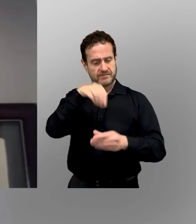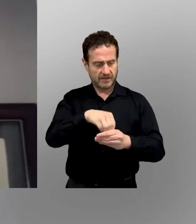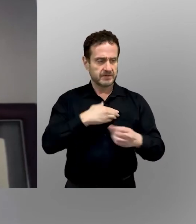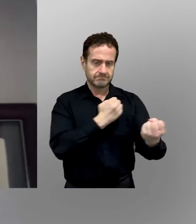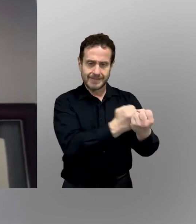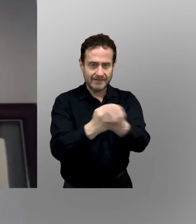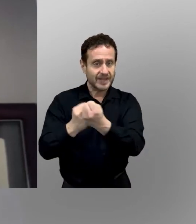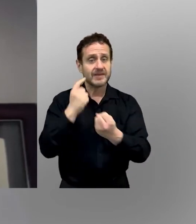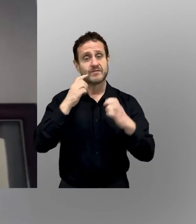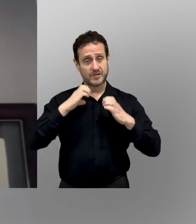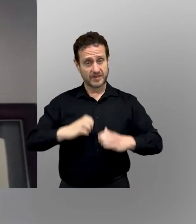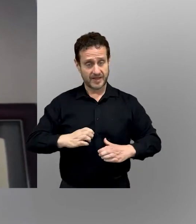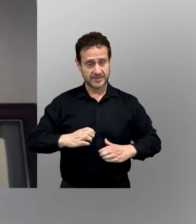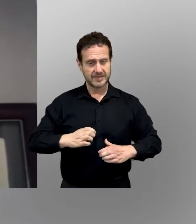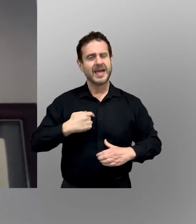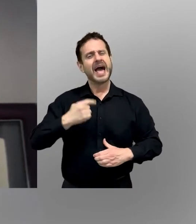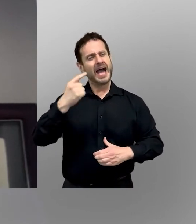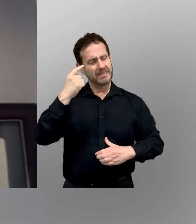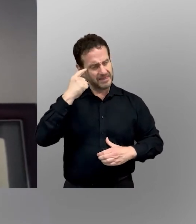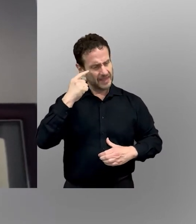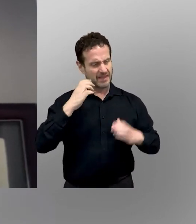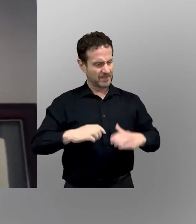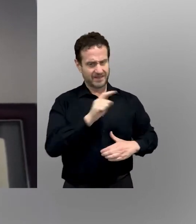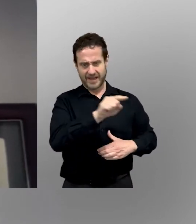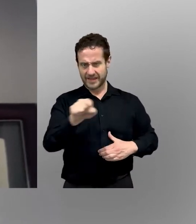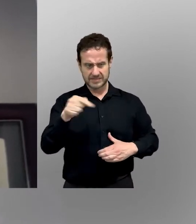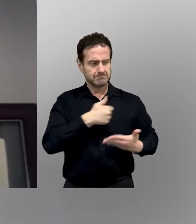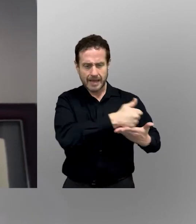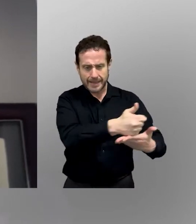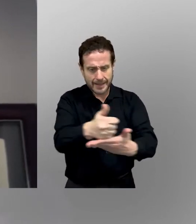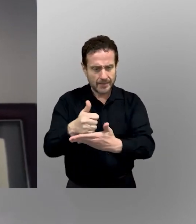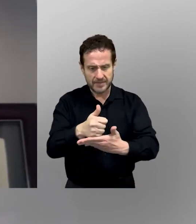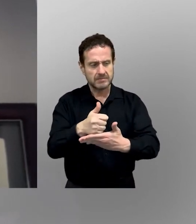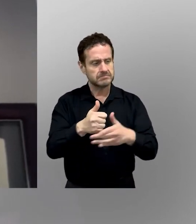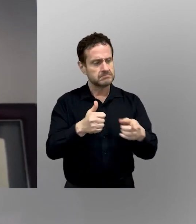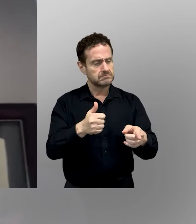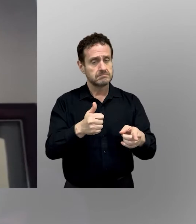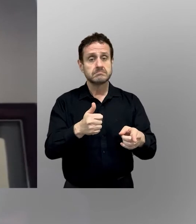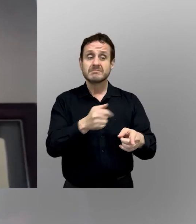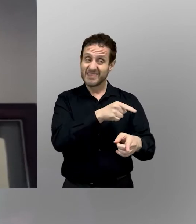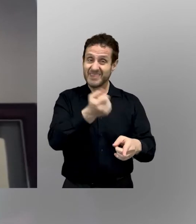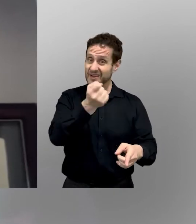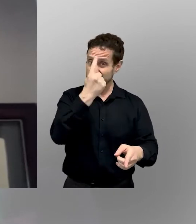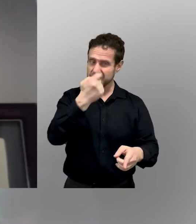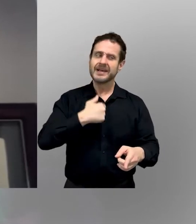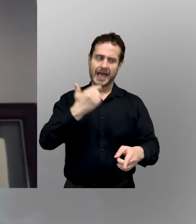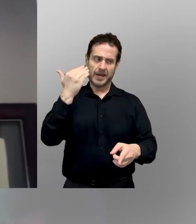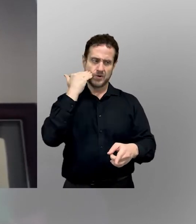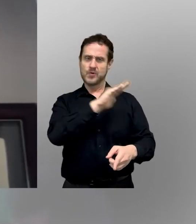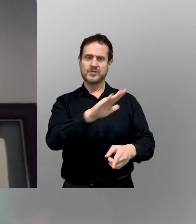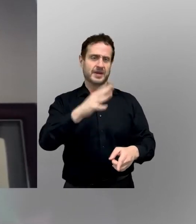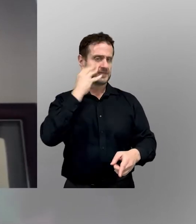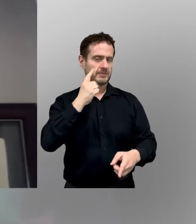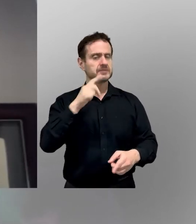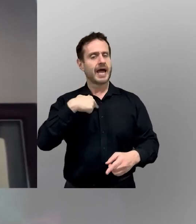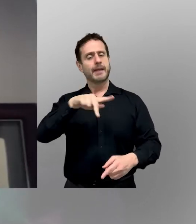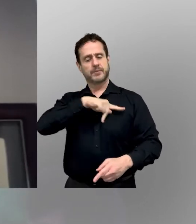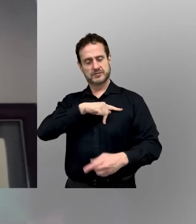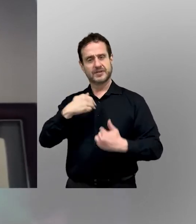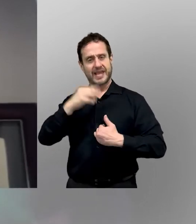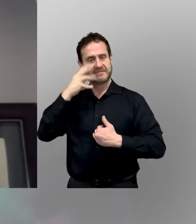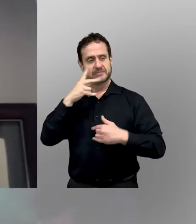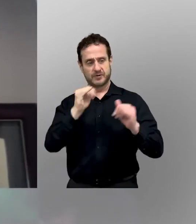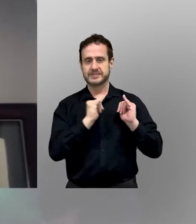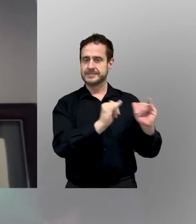personal understanding into my advocacy for my clients, and I think it helps my clients to understand that I know